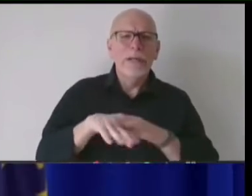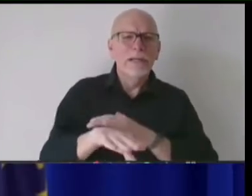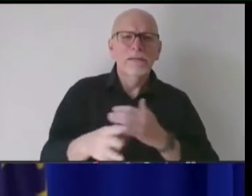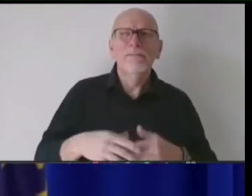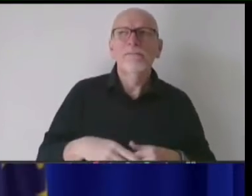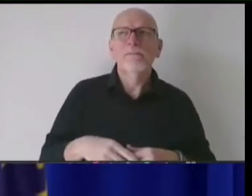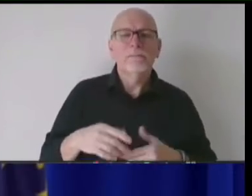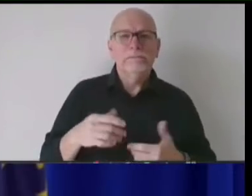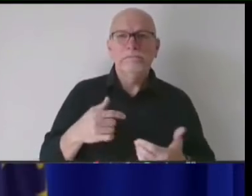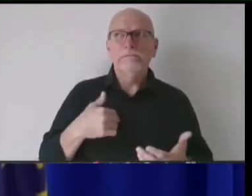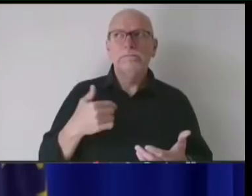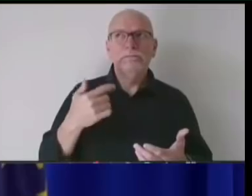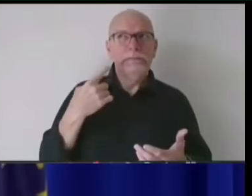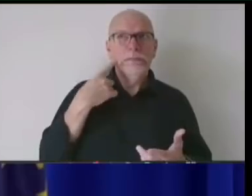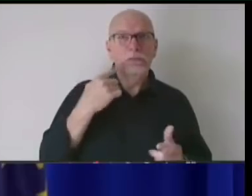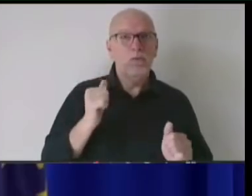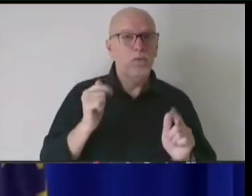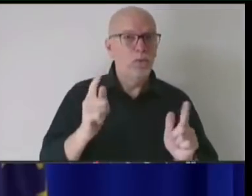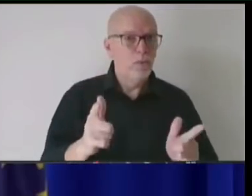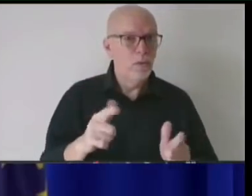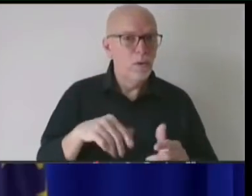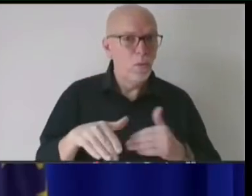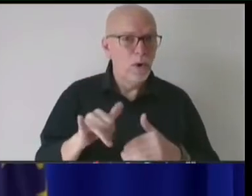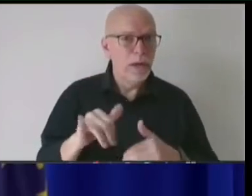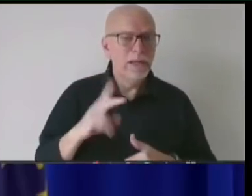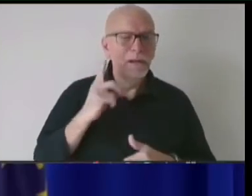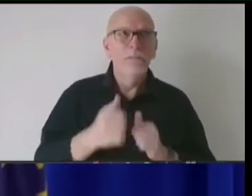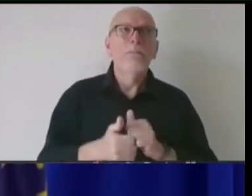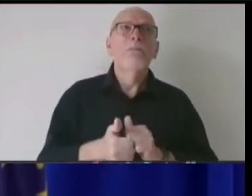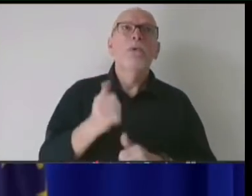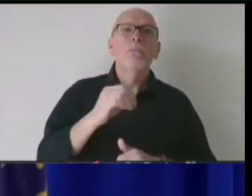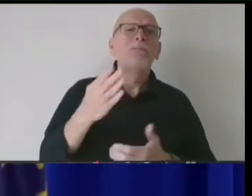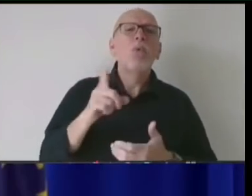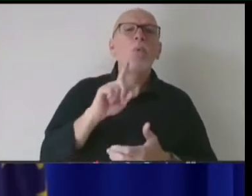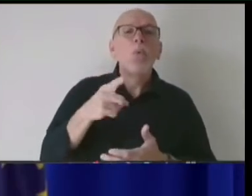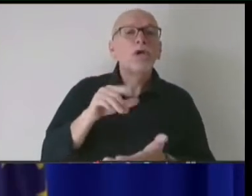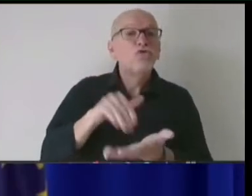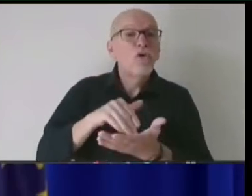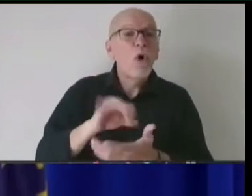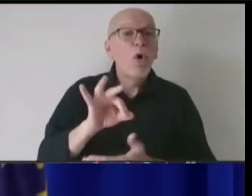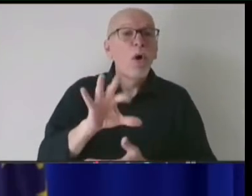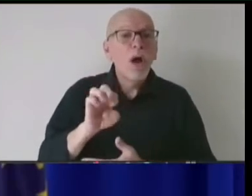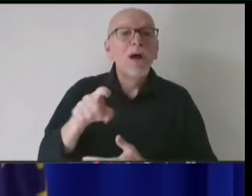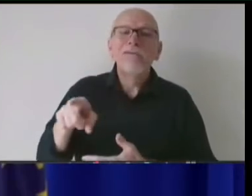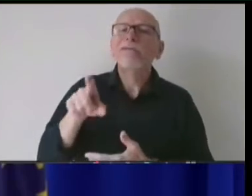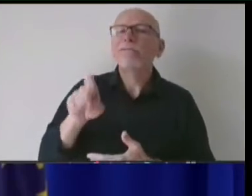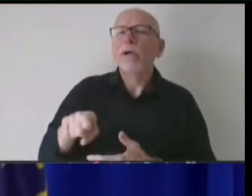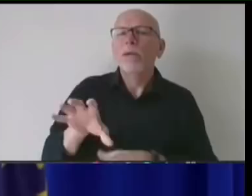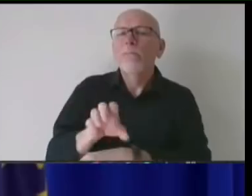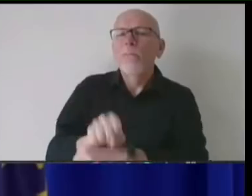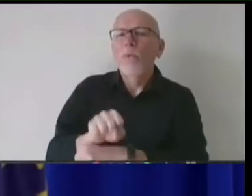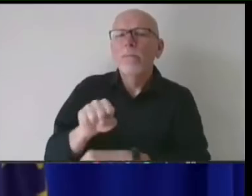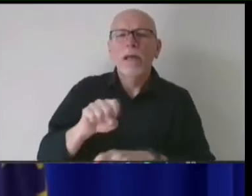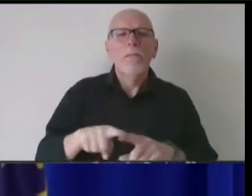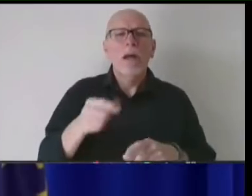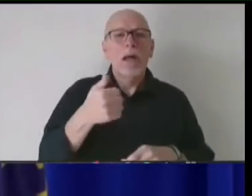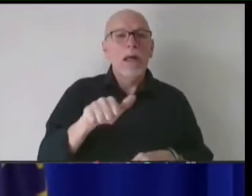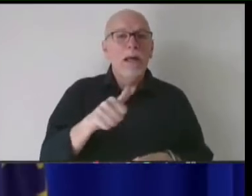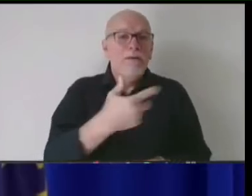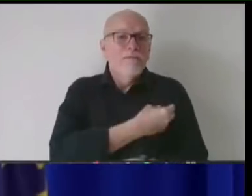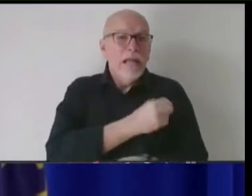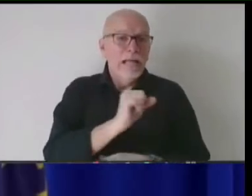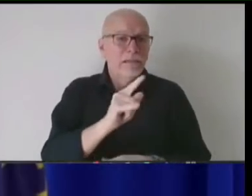almost want to say all of them. I know very few, maybe just physician offices that are requiring an appointment to get a vaccine. So I would encourage them to go. Additionally, those